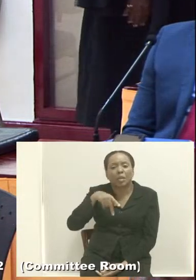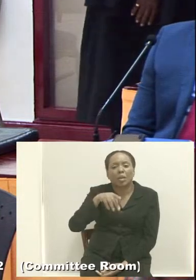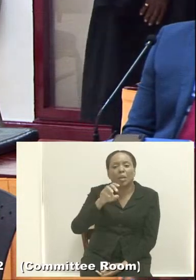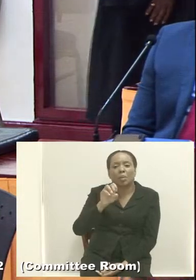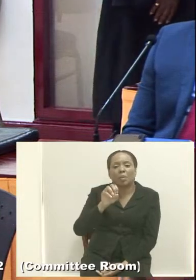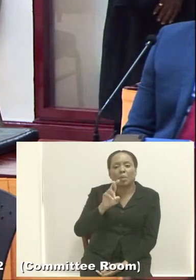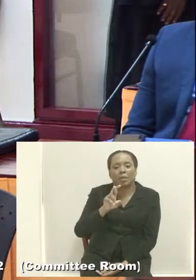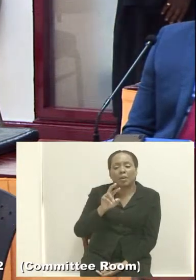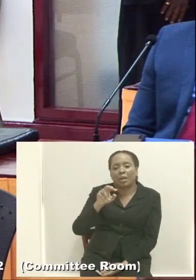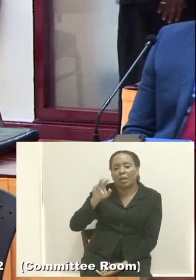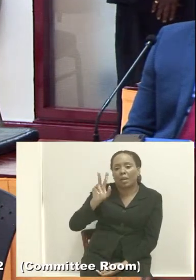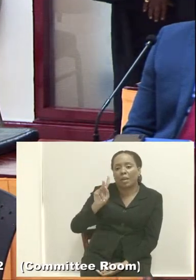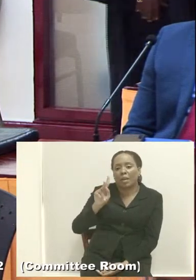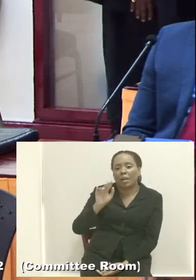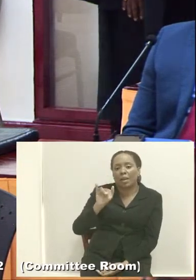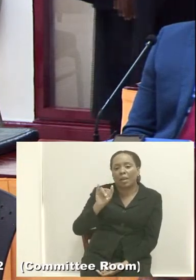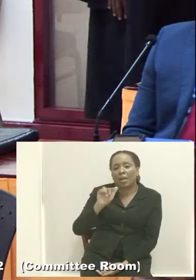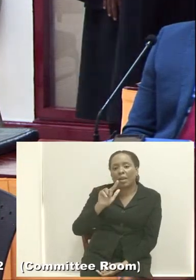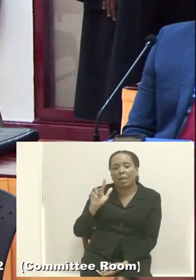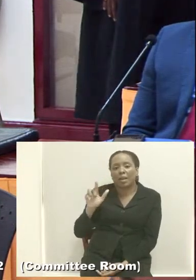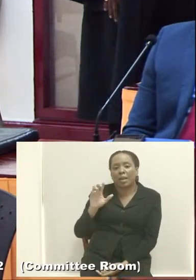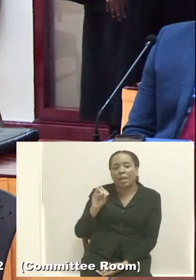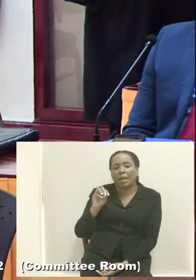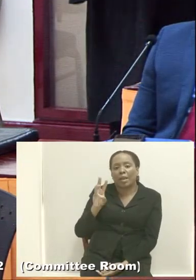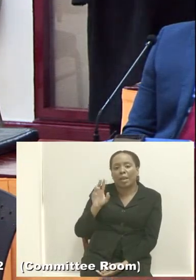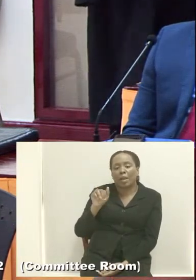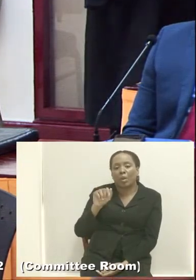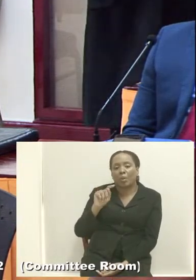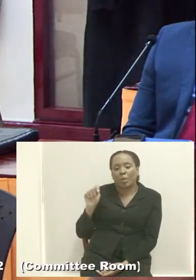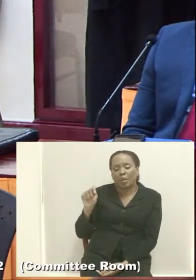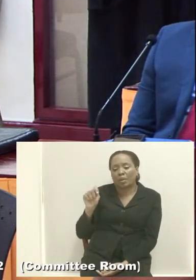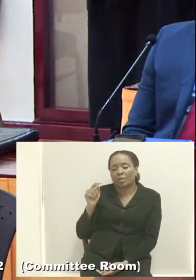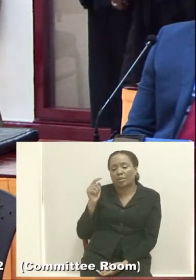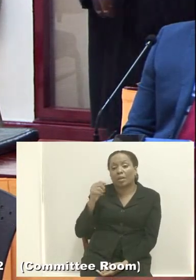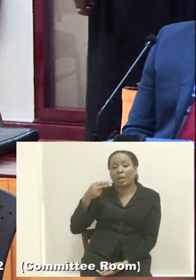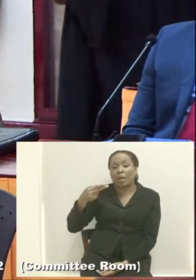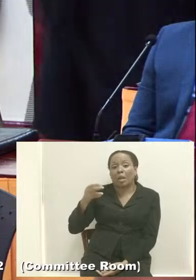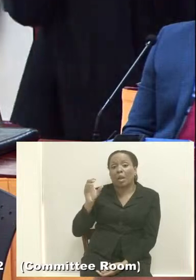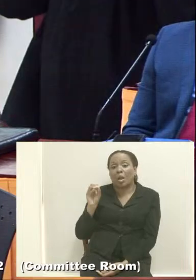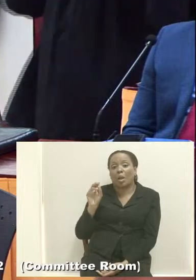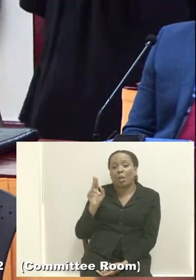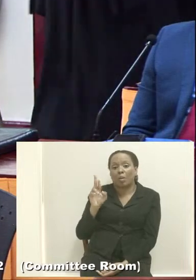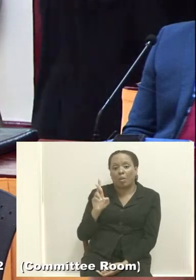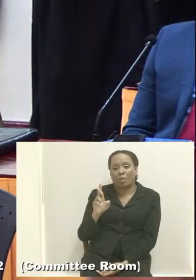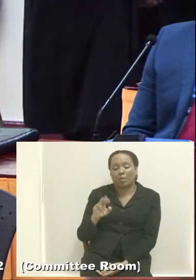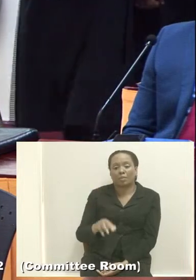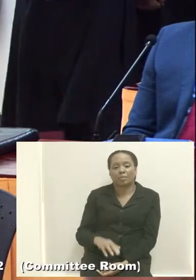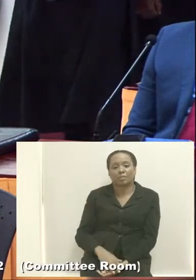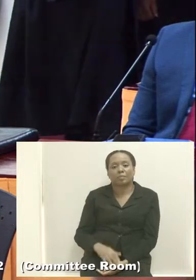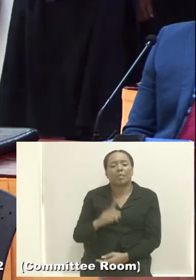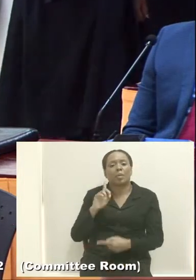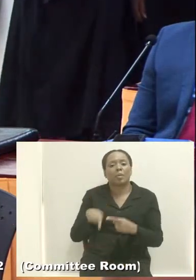renewables, once we can get the balance, as the minister mentioned correctly,